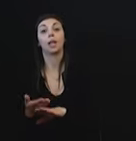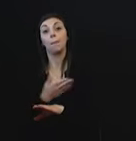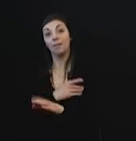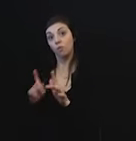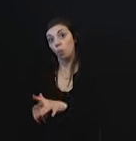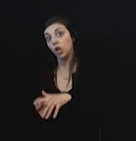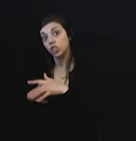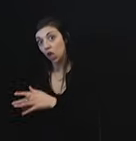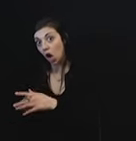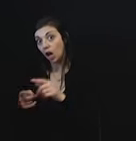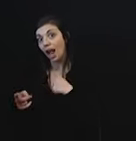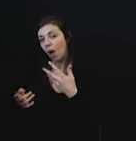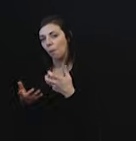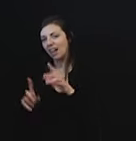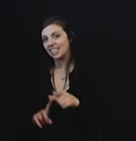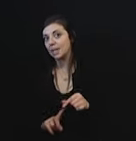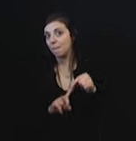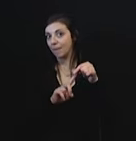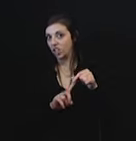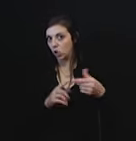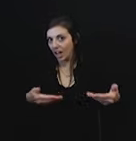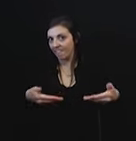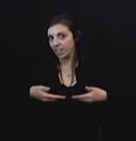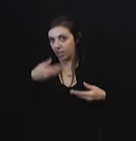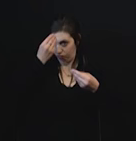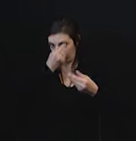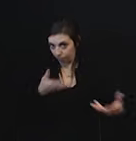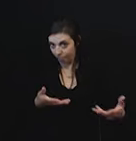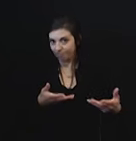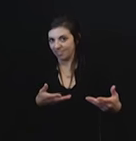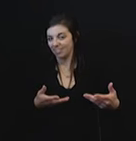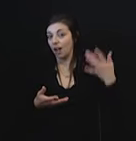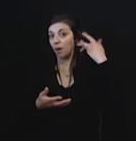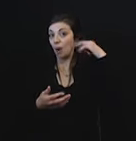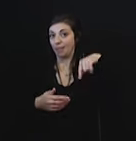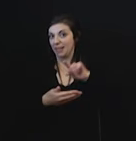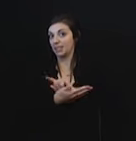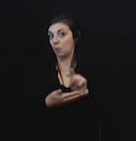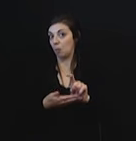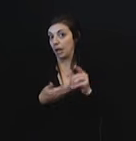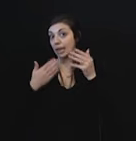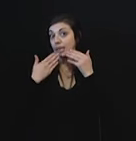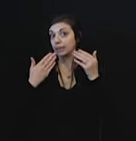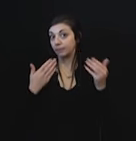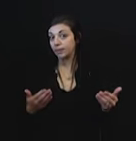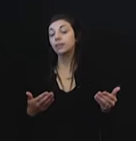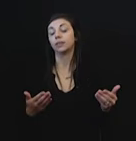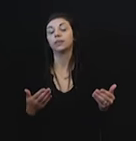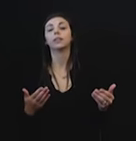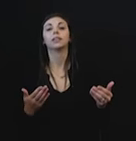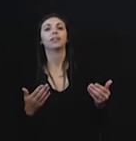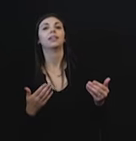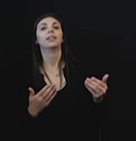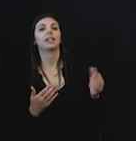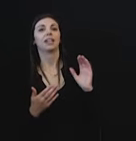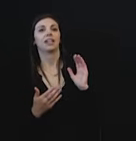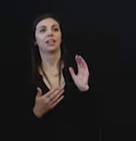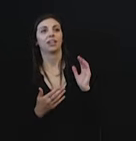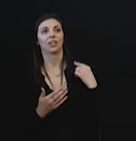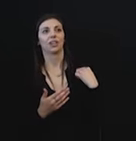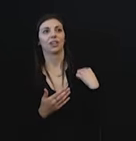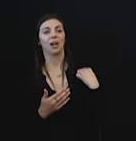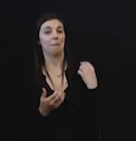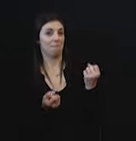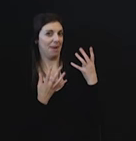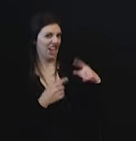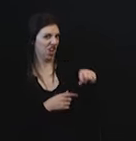a special invitation as we're looking to Thanksgiving this week. An amazing couple in our church family, the Gittens. So many of you